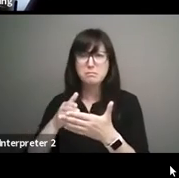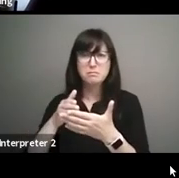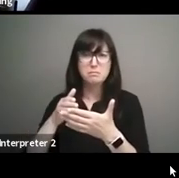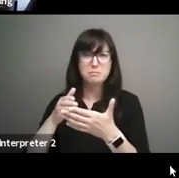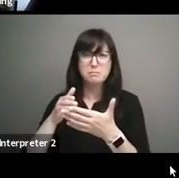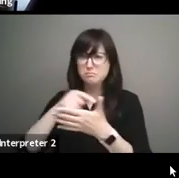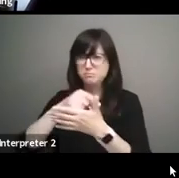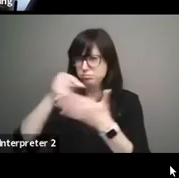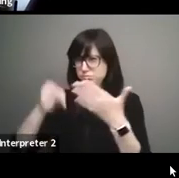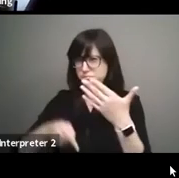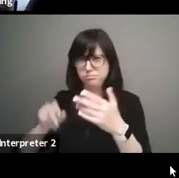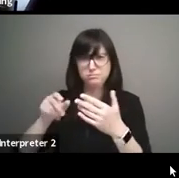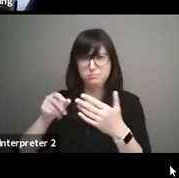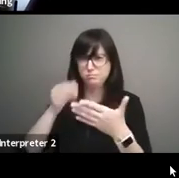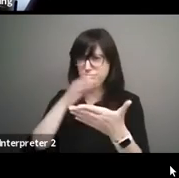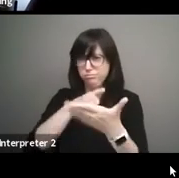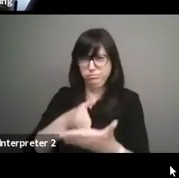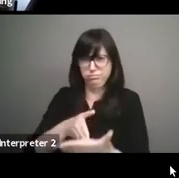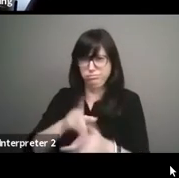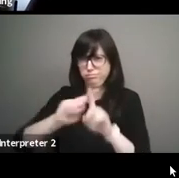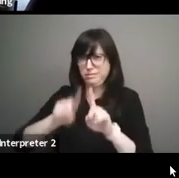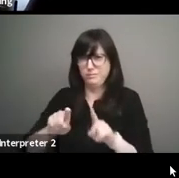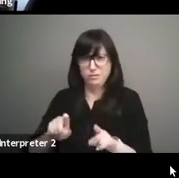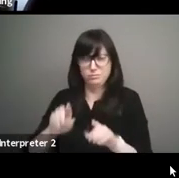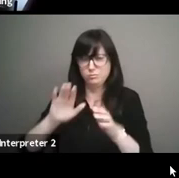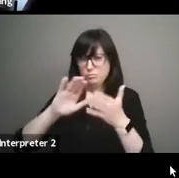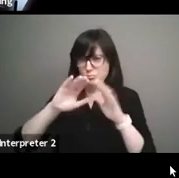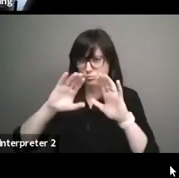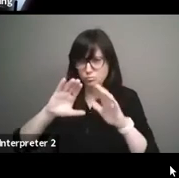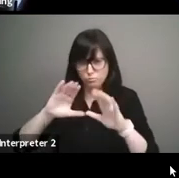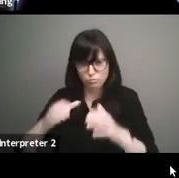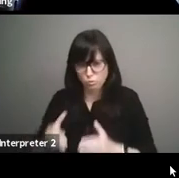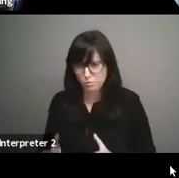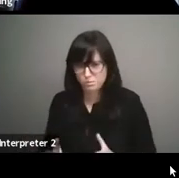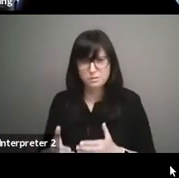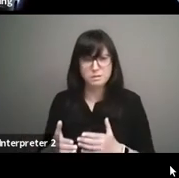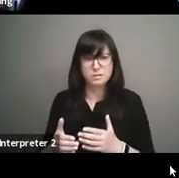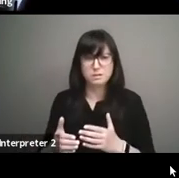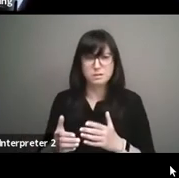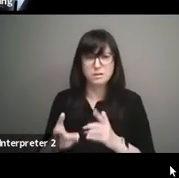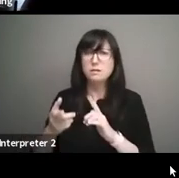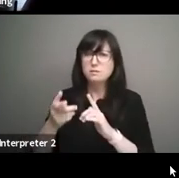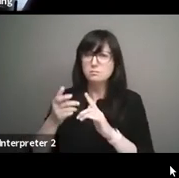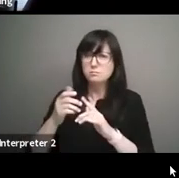all these, you know, systems that are built from oppression,